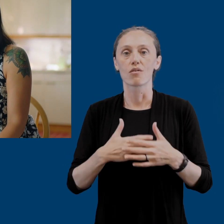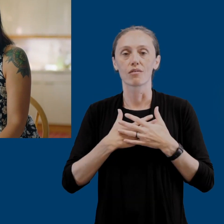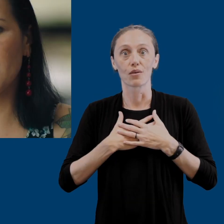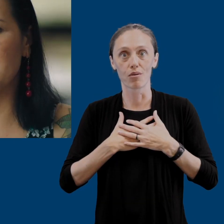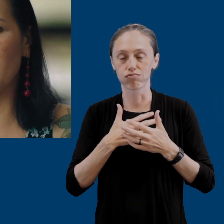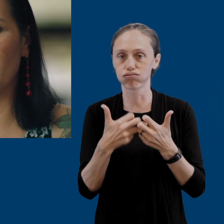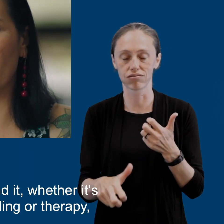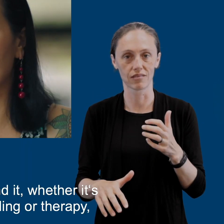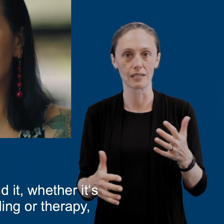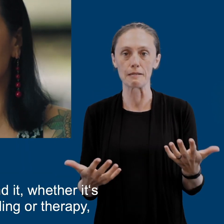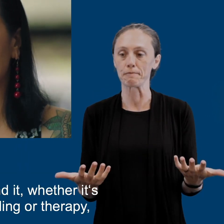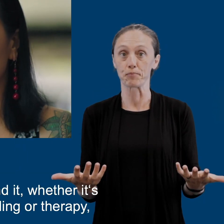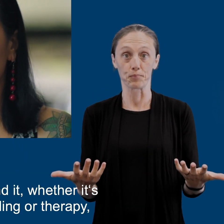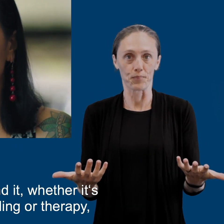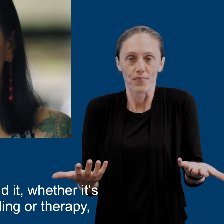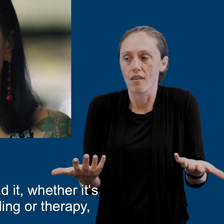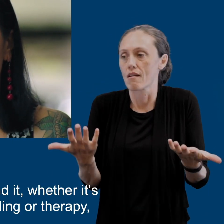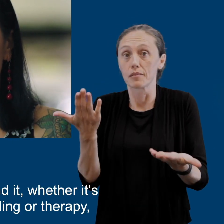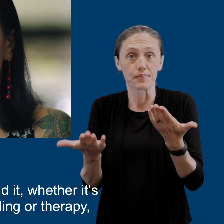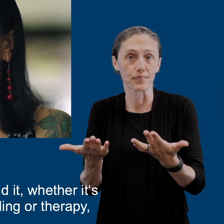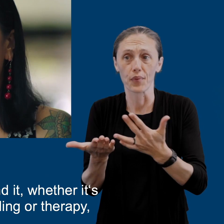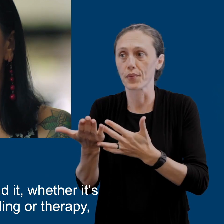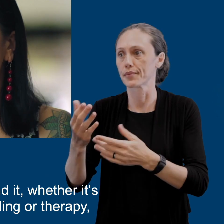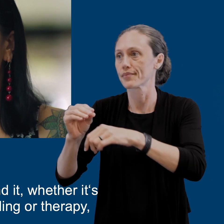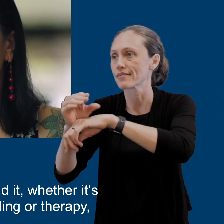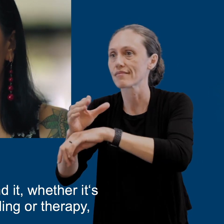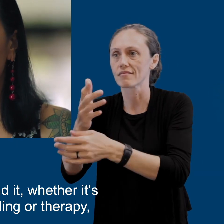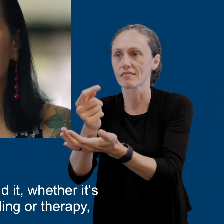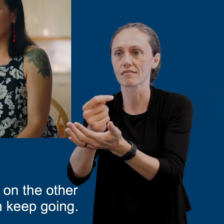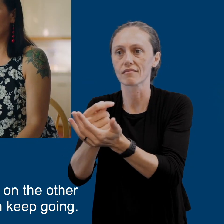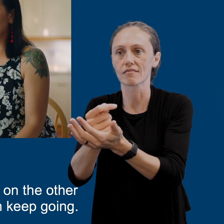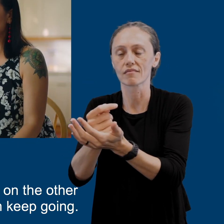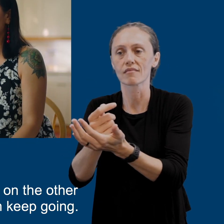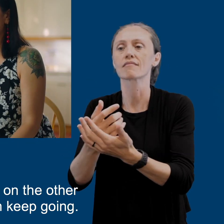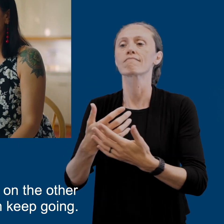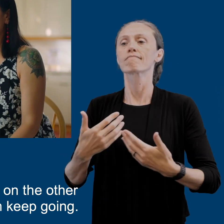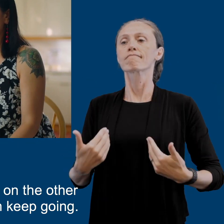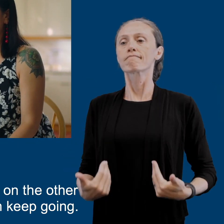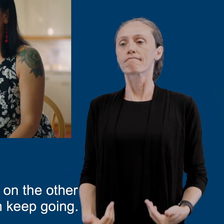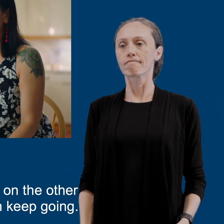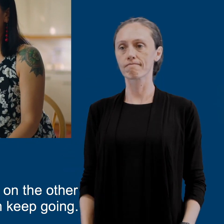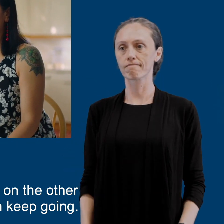but you know, wherever you find it, whether it's through counseling or therapy, there is hope